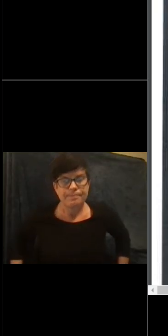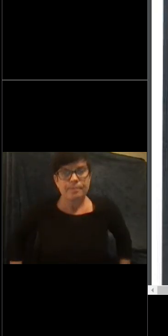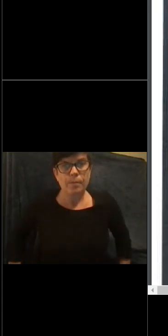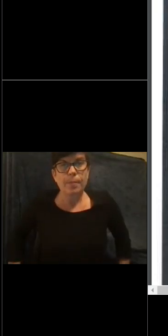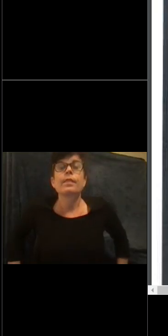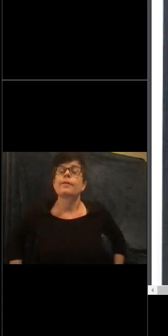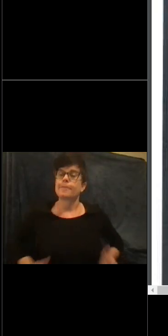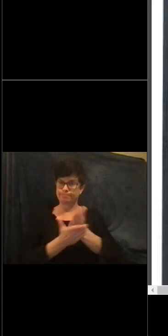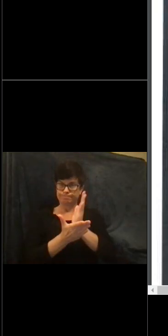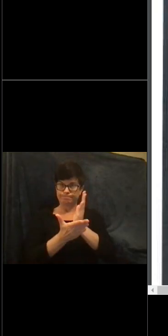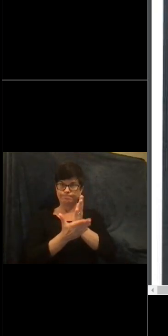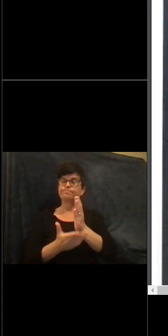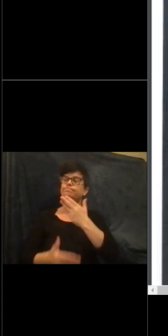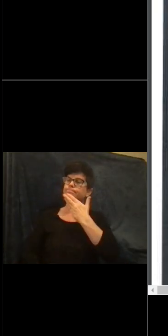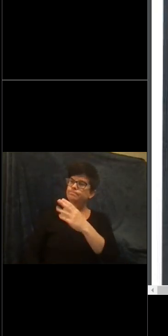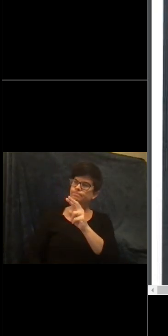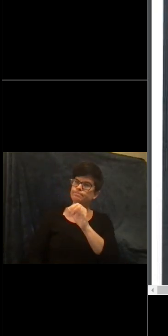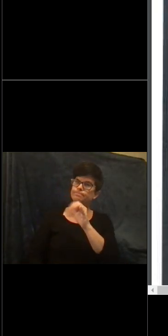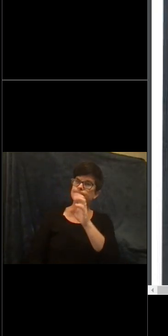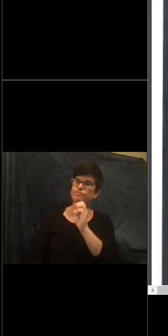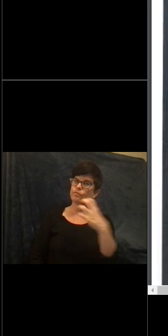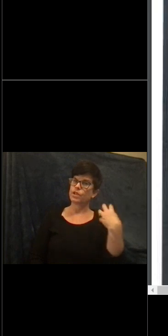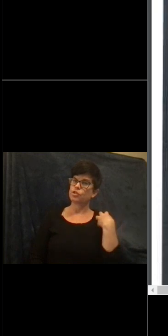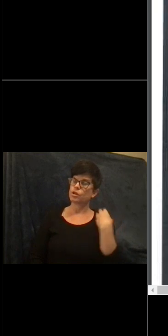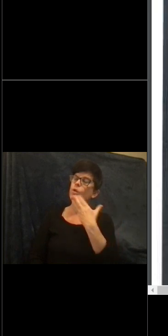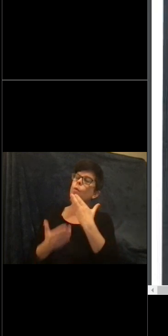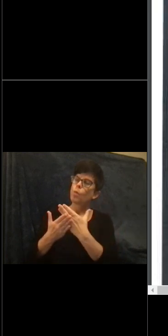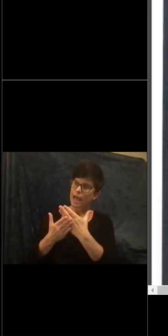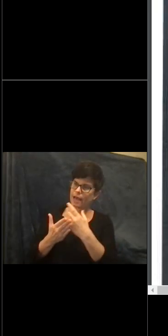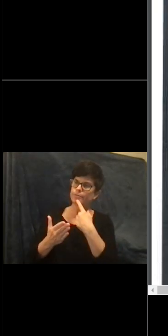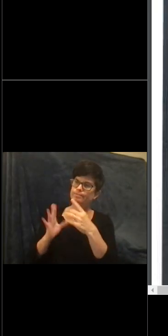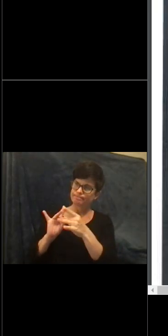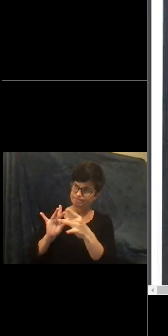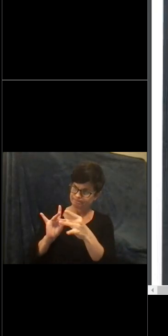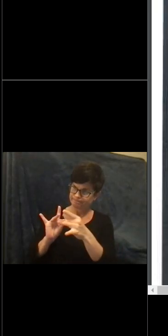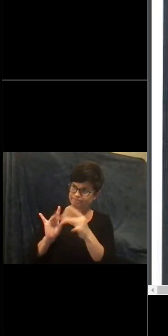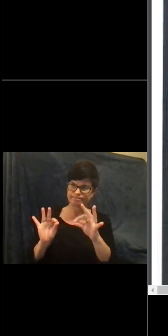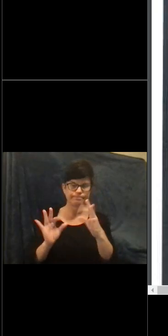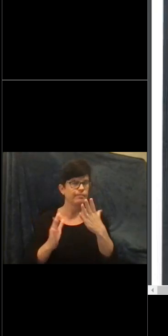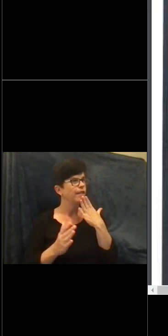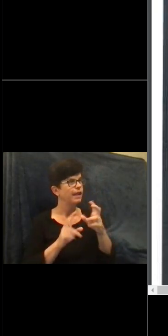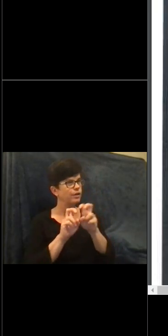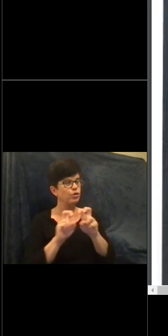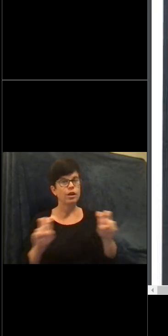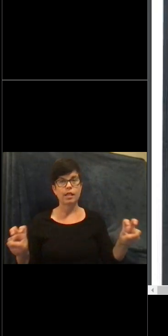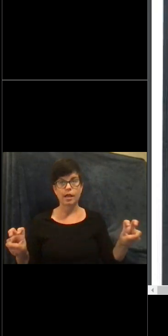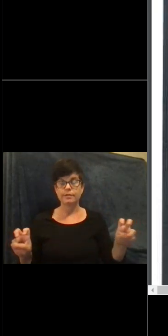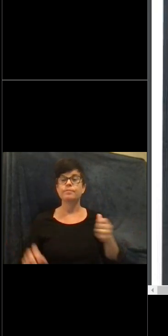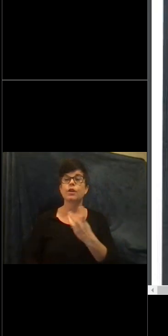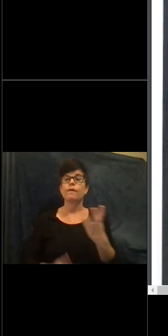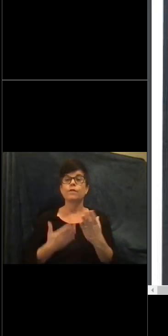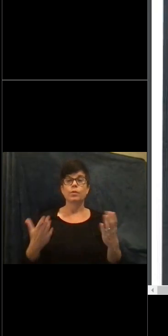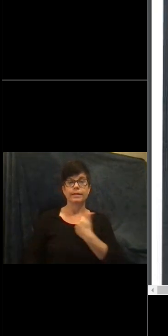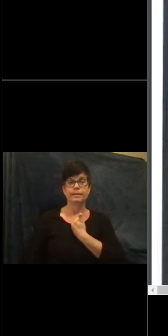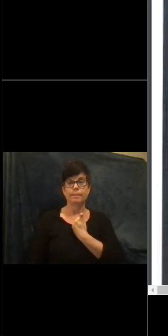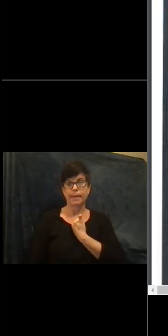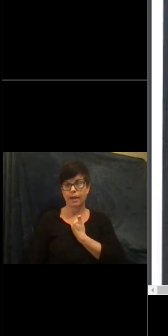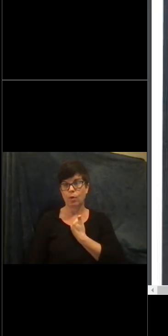All right, thank you, Vice Chair. That was very well said, and thank you to my colleagues. Just a few thoughts of my own,